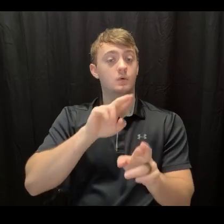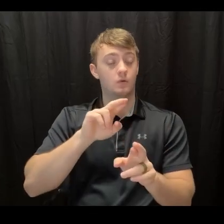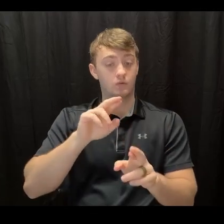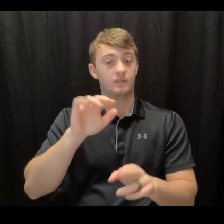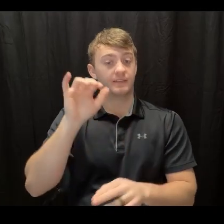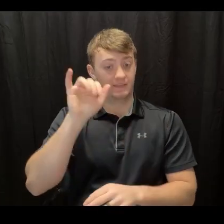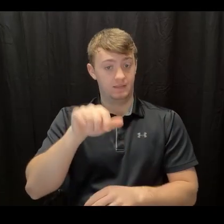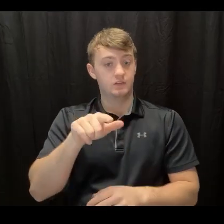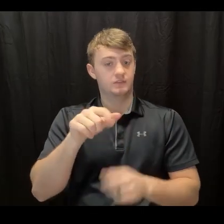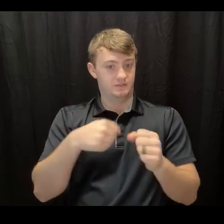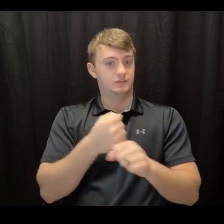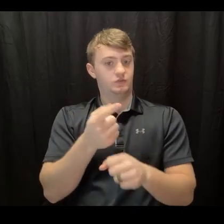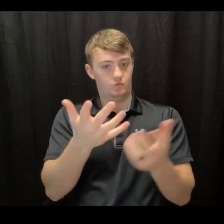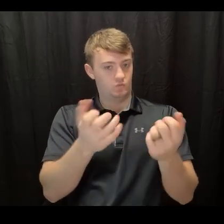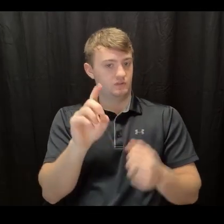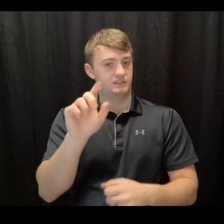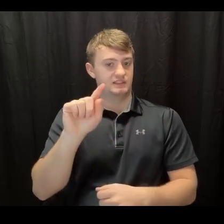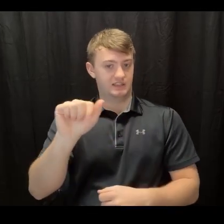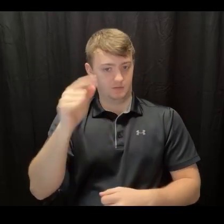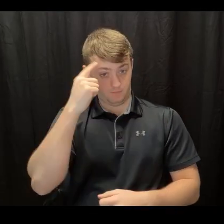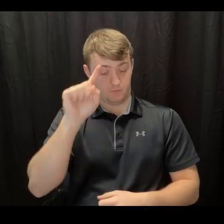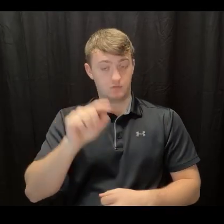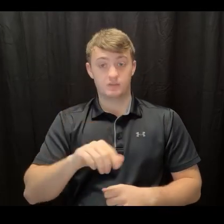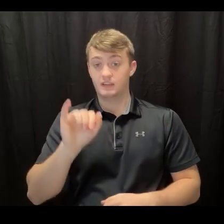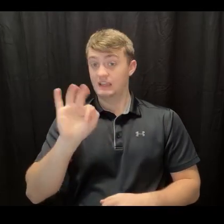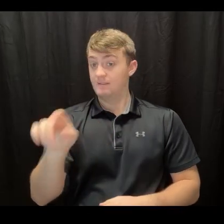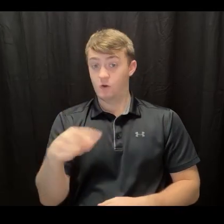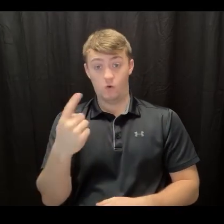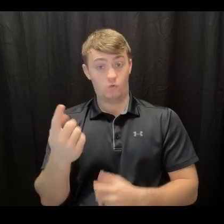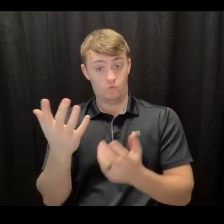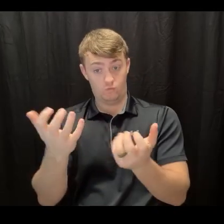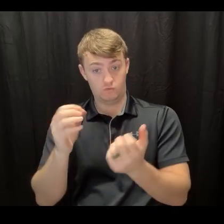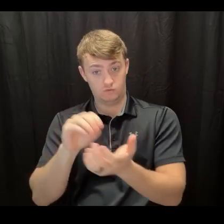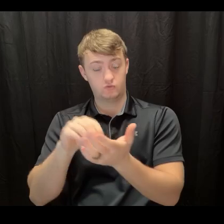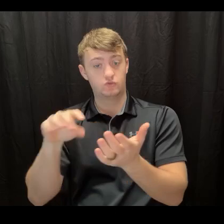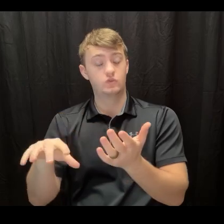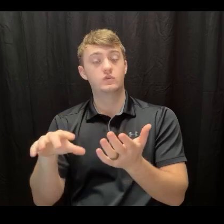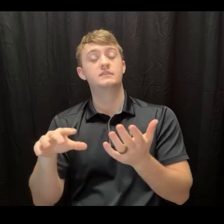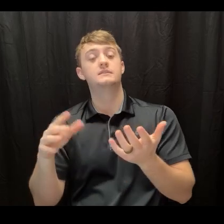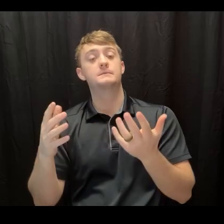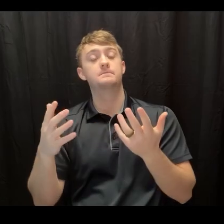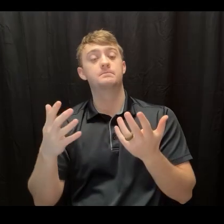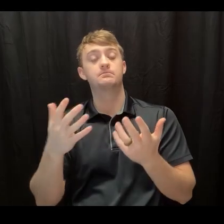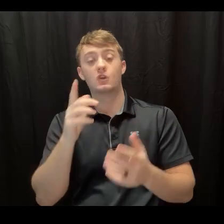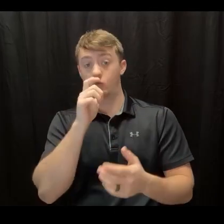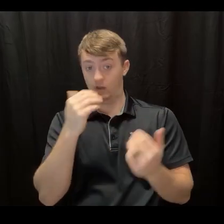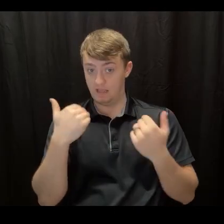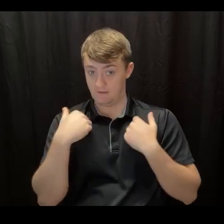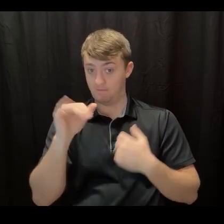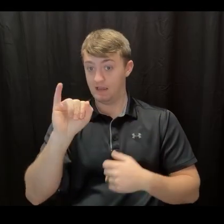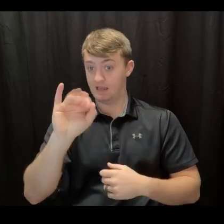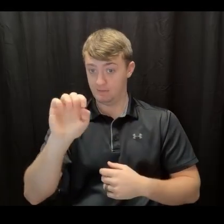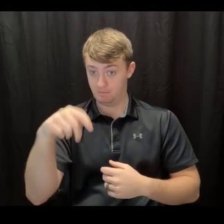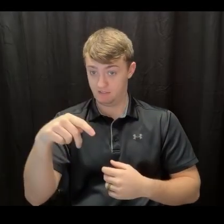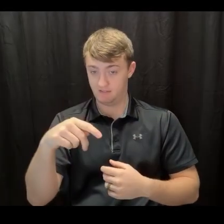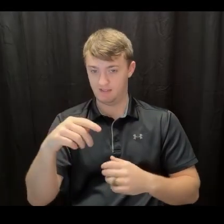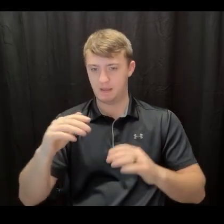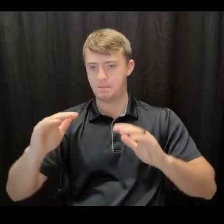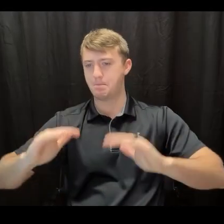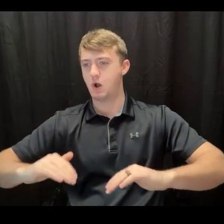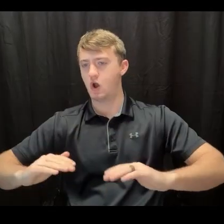for the year that you want the data for. If you only want students who have